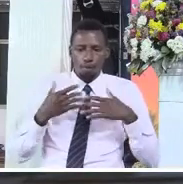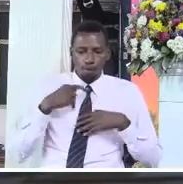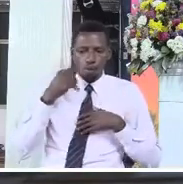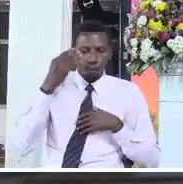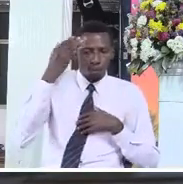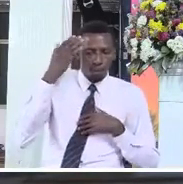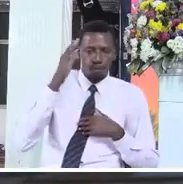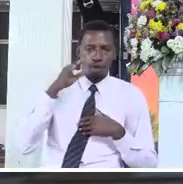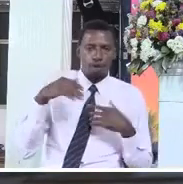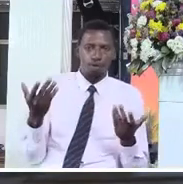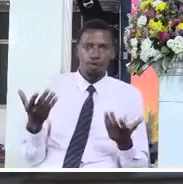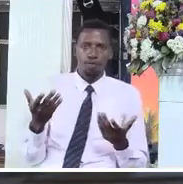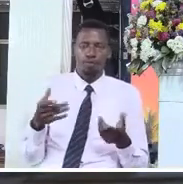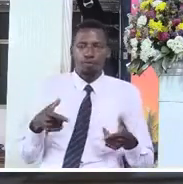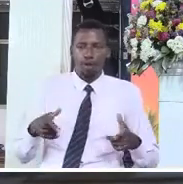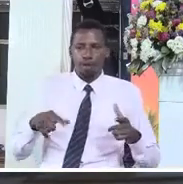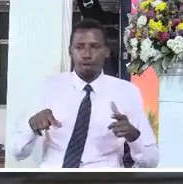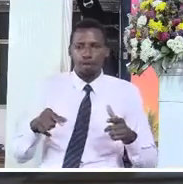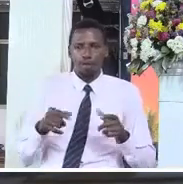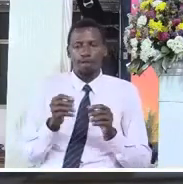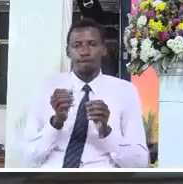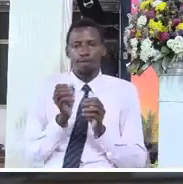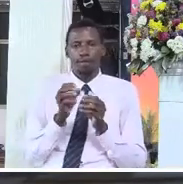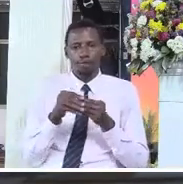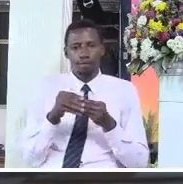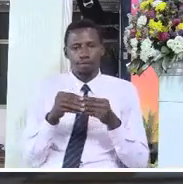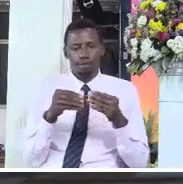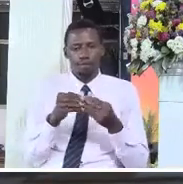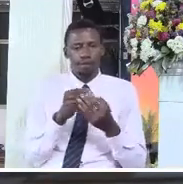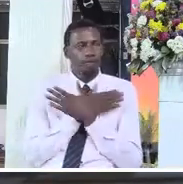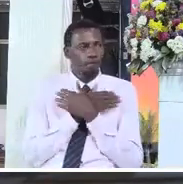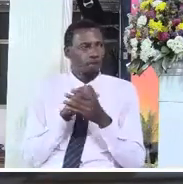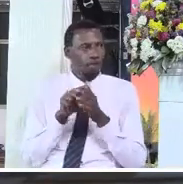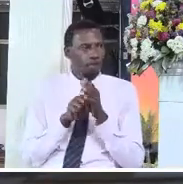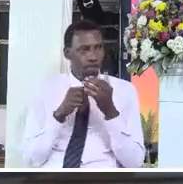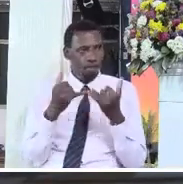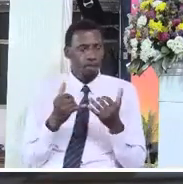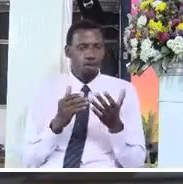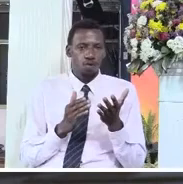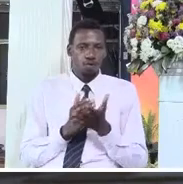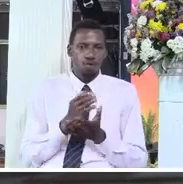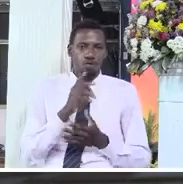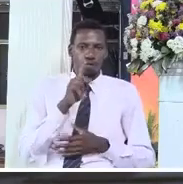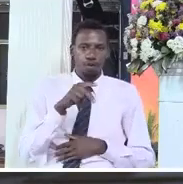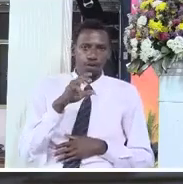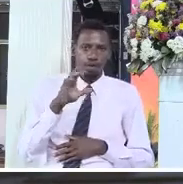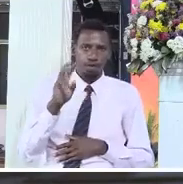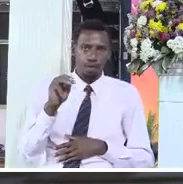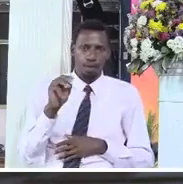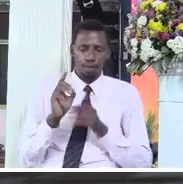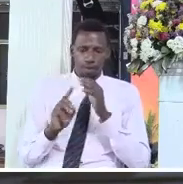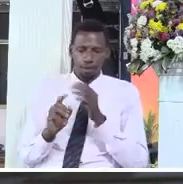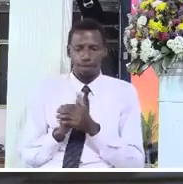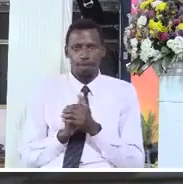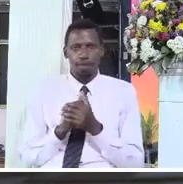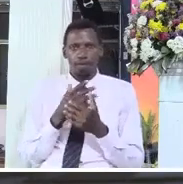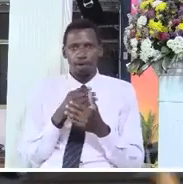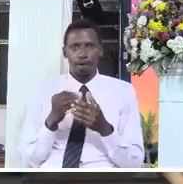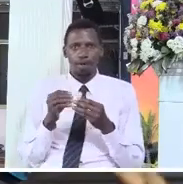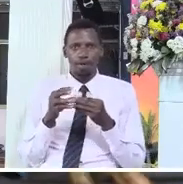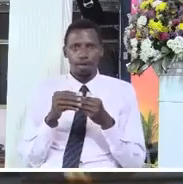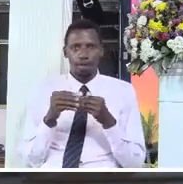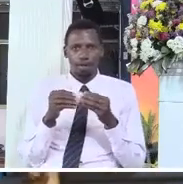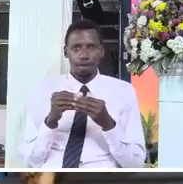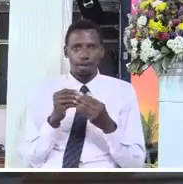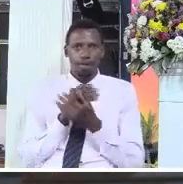local church? Let us create friendship now through PCM ministry to these universities and create